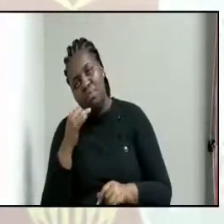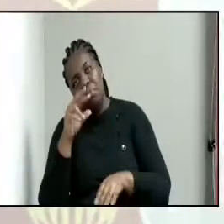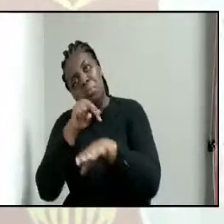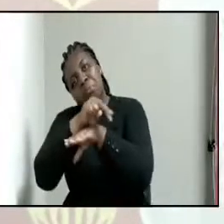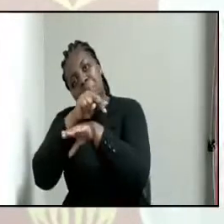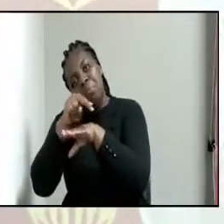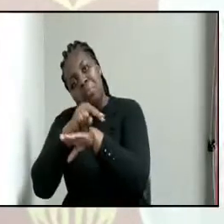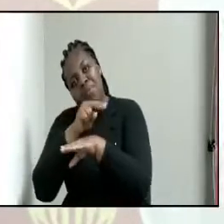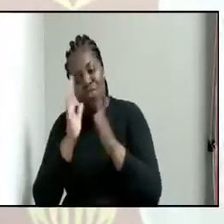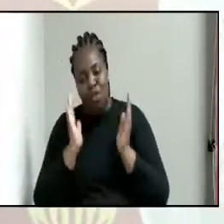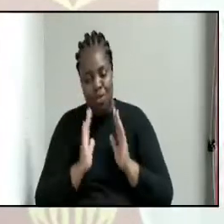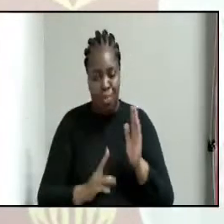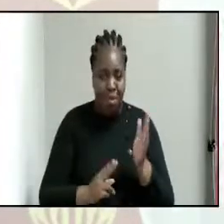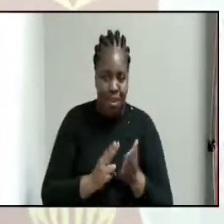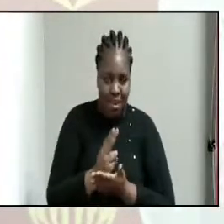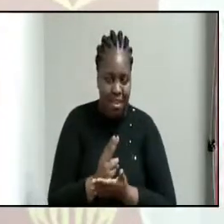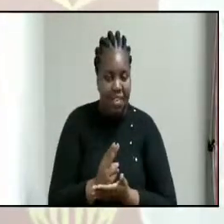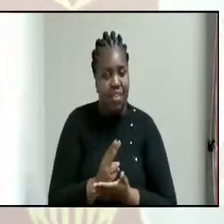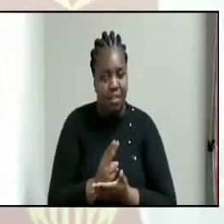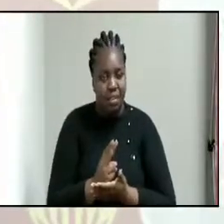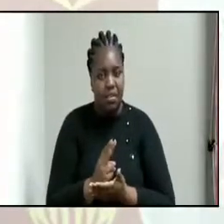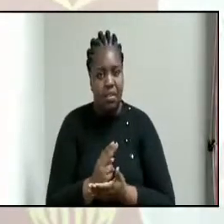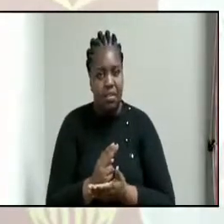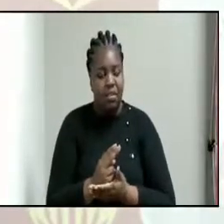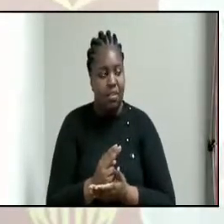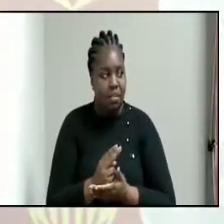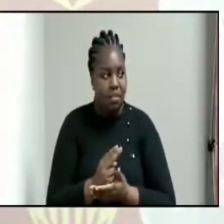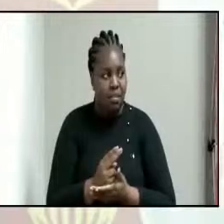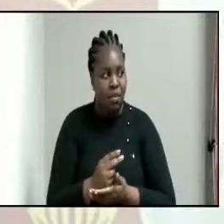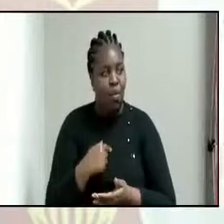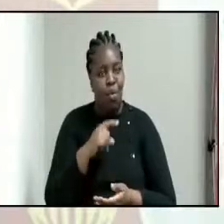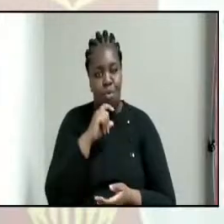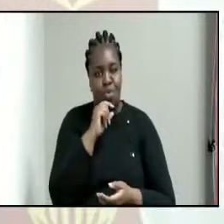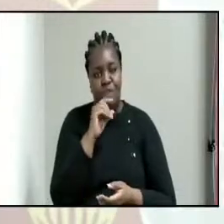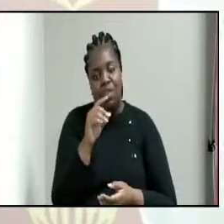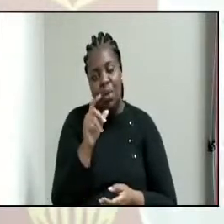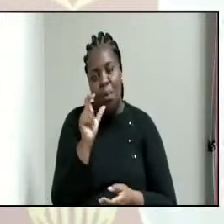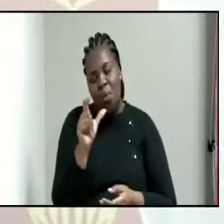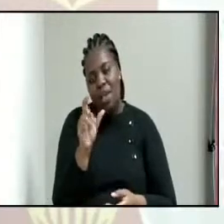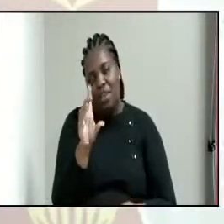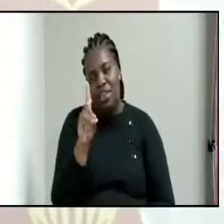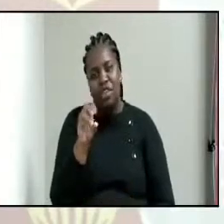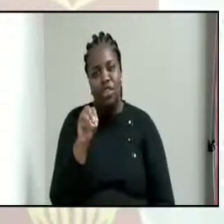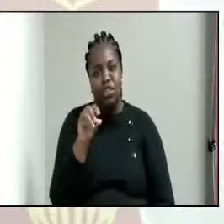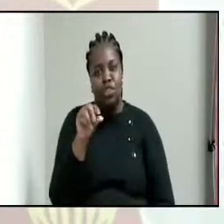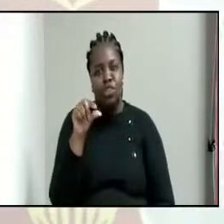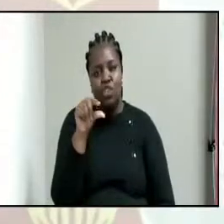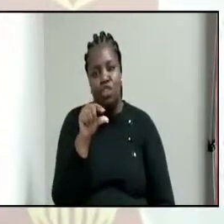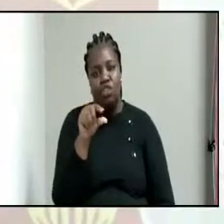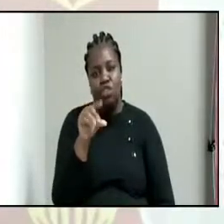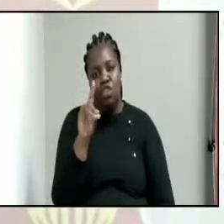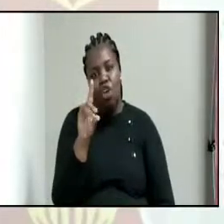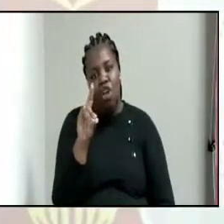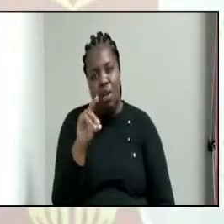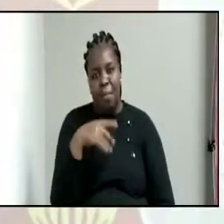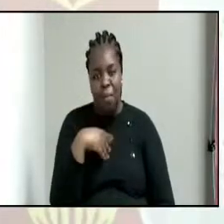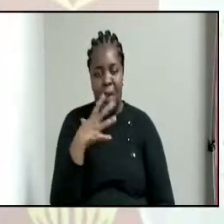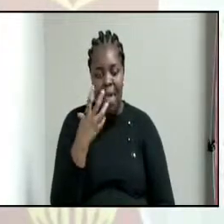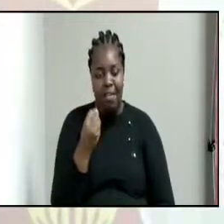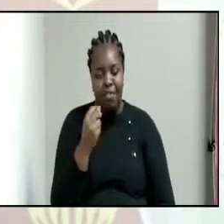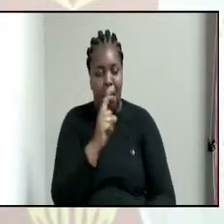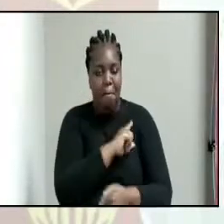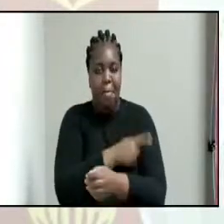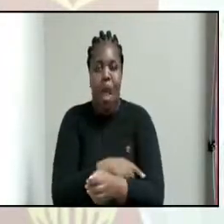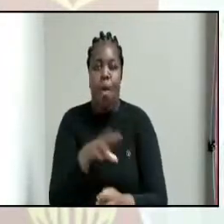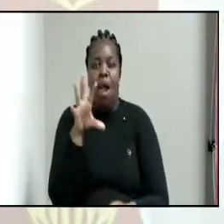rights. And to use an analogy of a dog, we've got barking powers